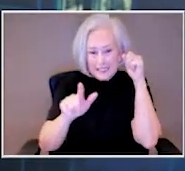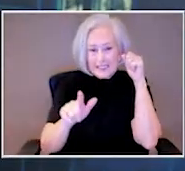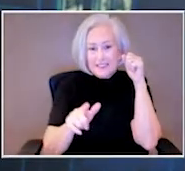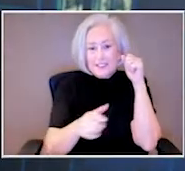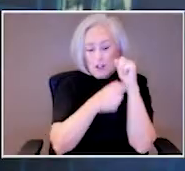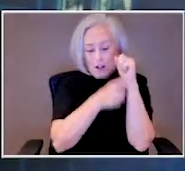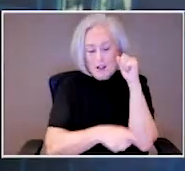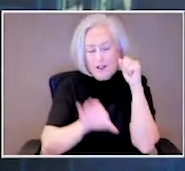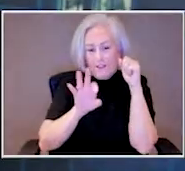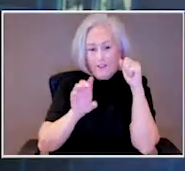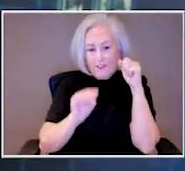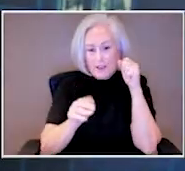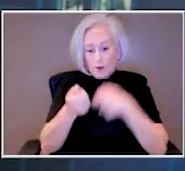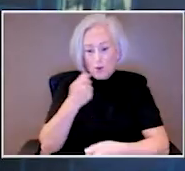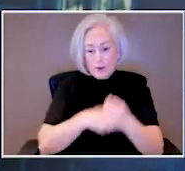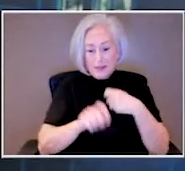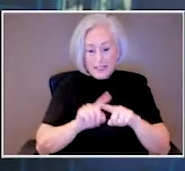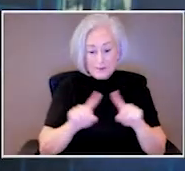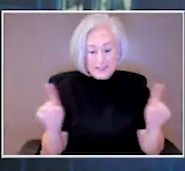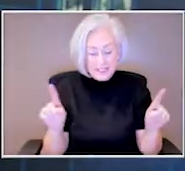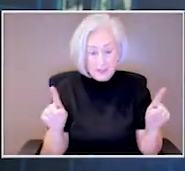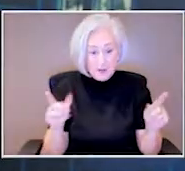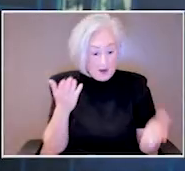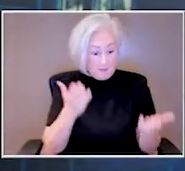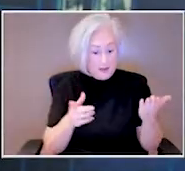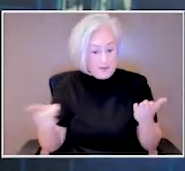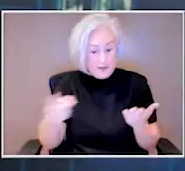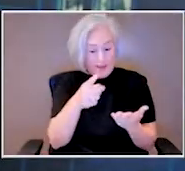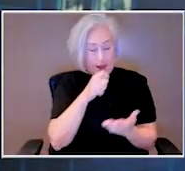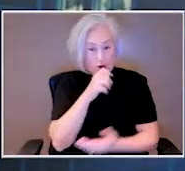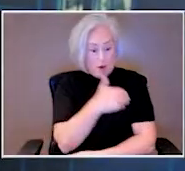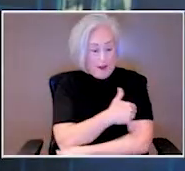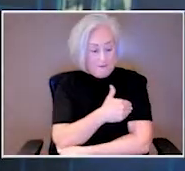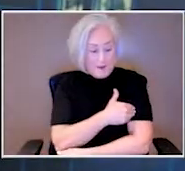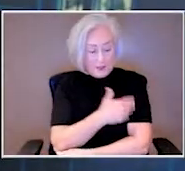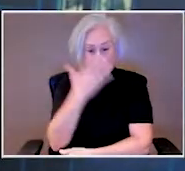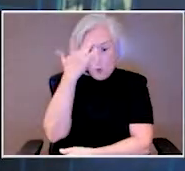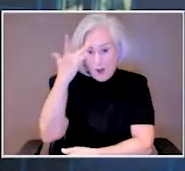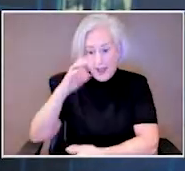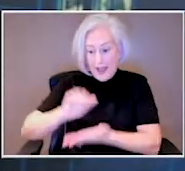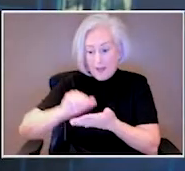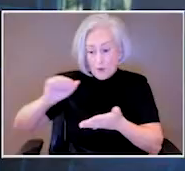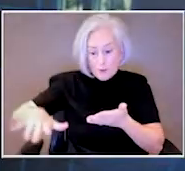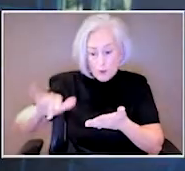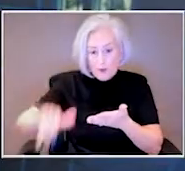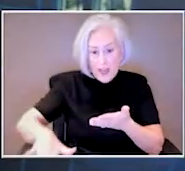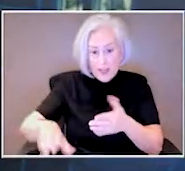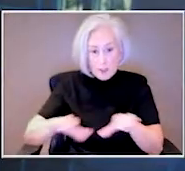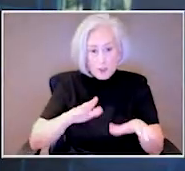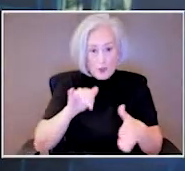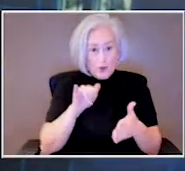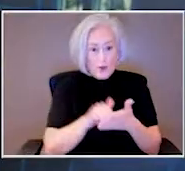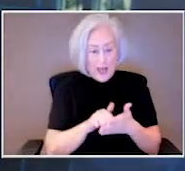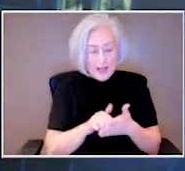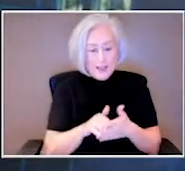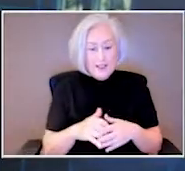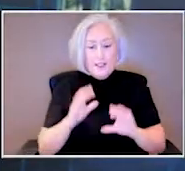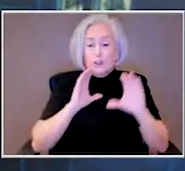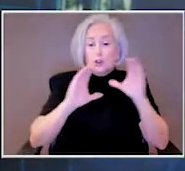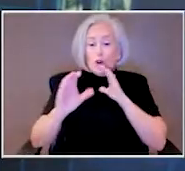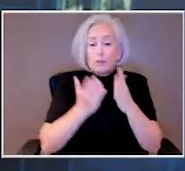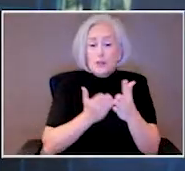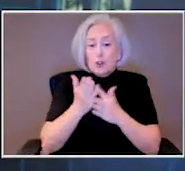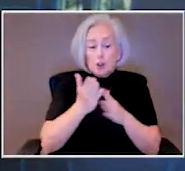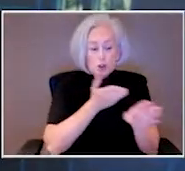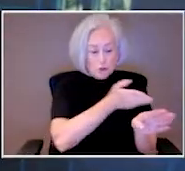different. Okay? The patient may not have the muscles, because I've taken them out, to be able to do that type of physical therapy. So communication across our team, I